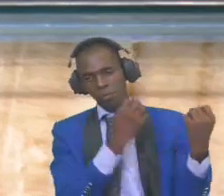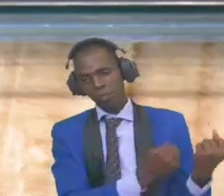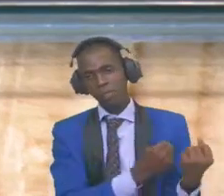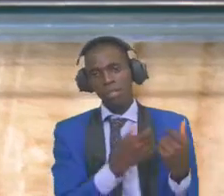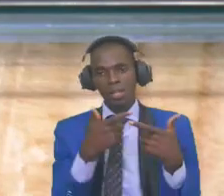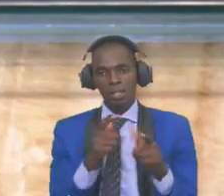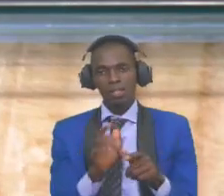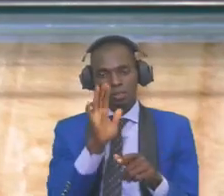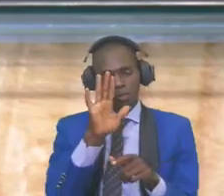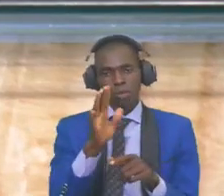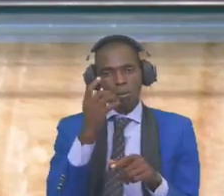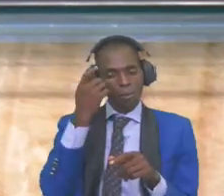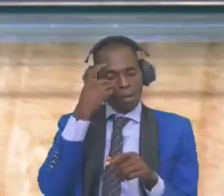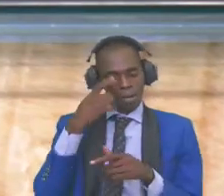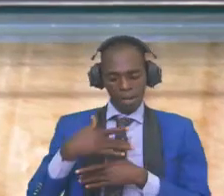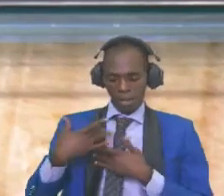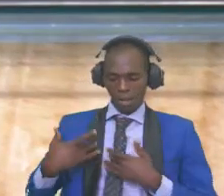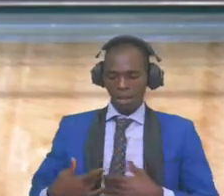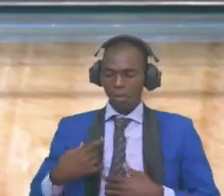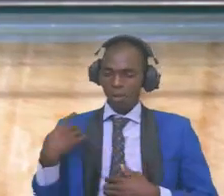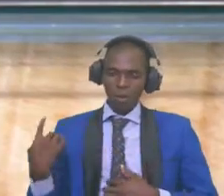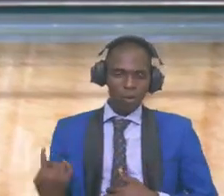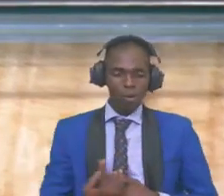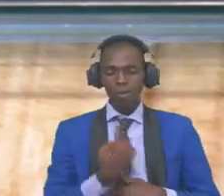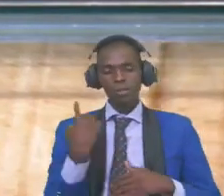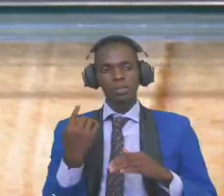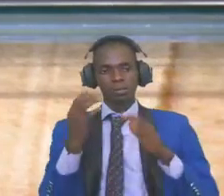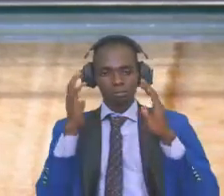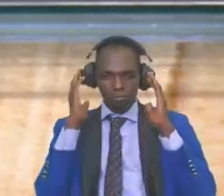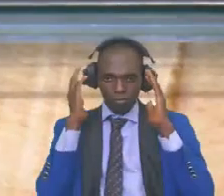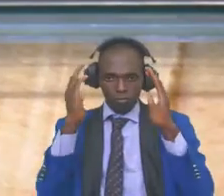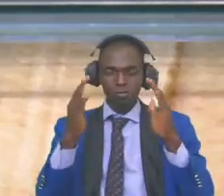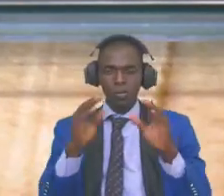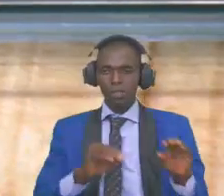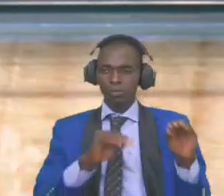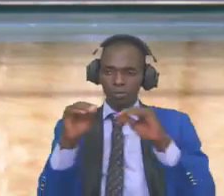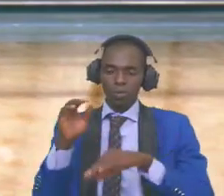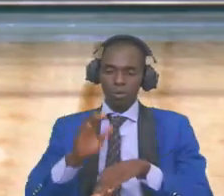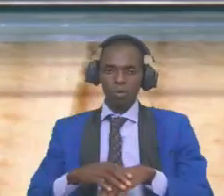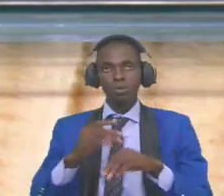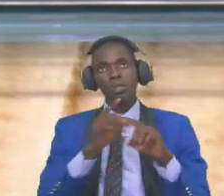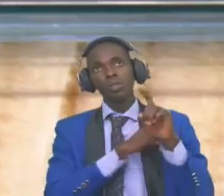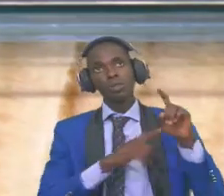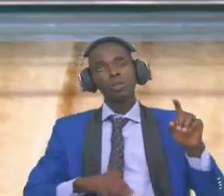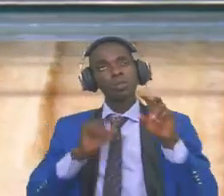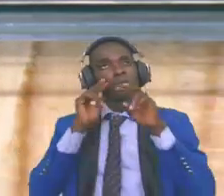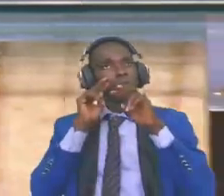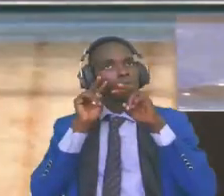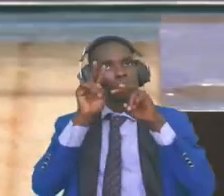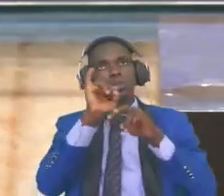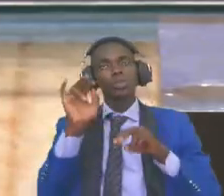your mind, your heart, always be set on the Lord, looking unto Jesus,